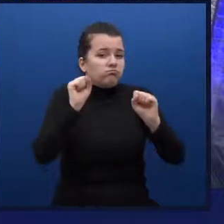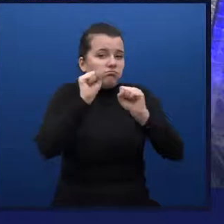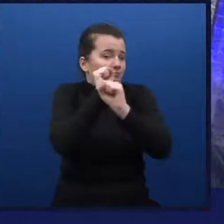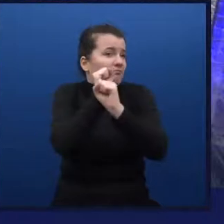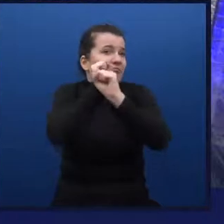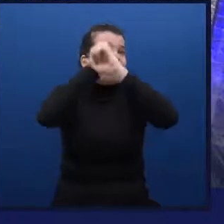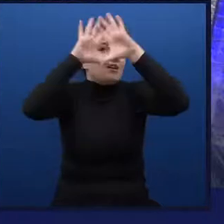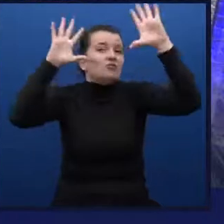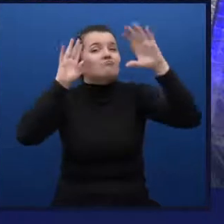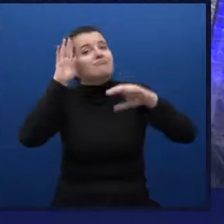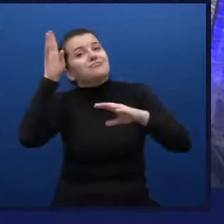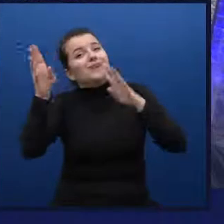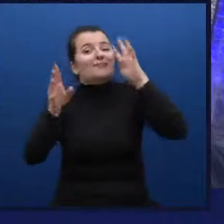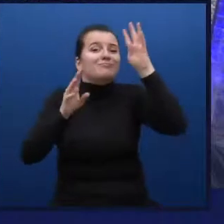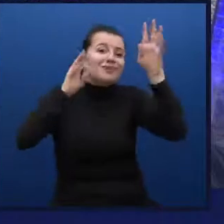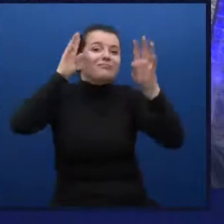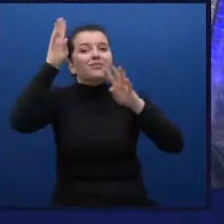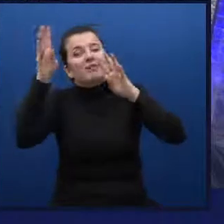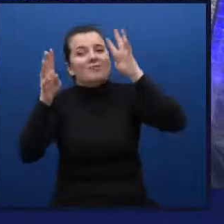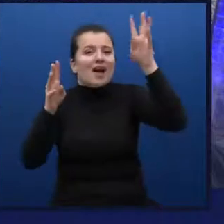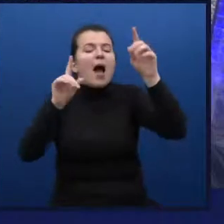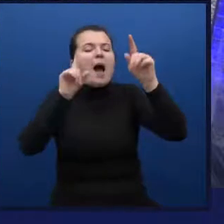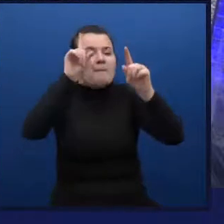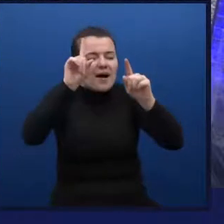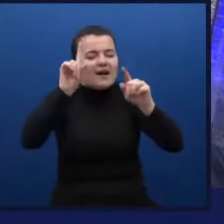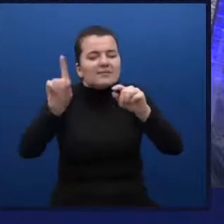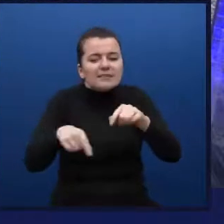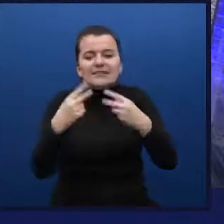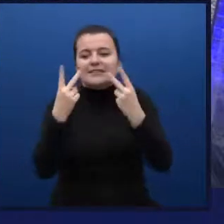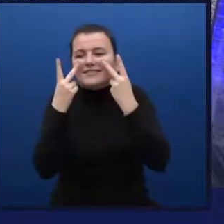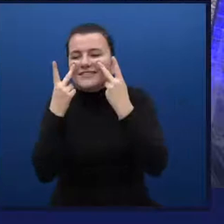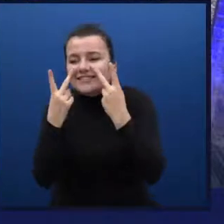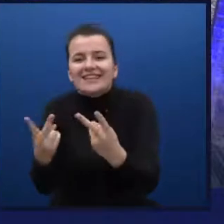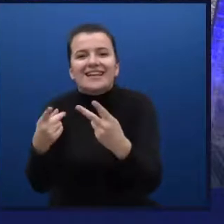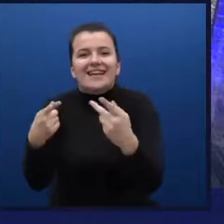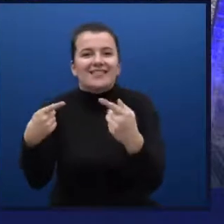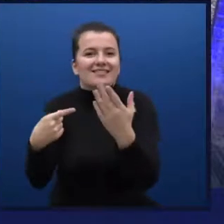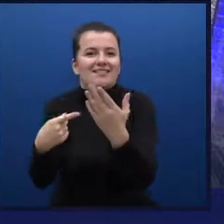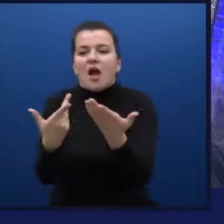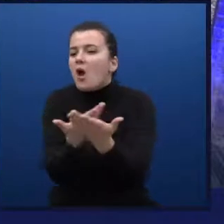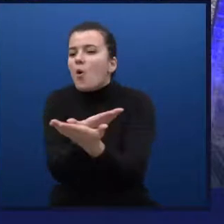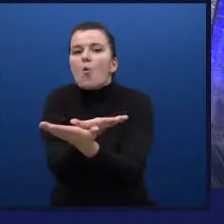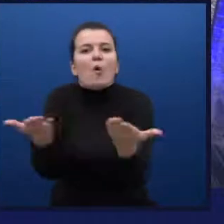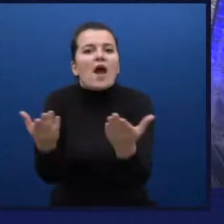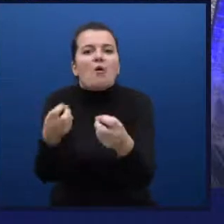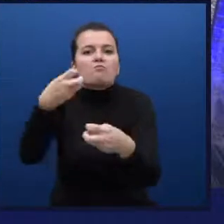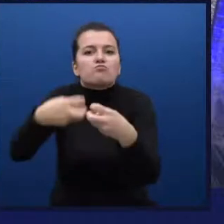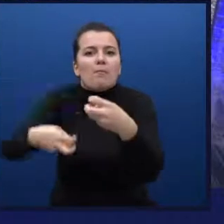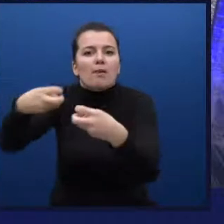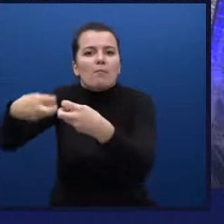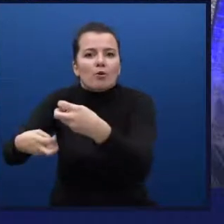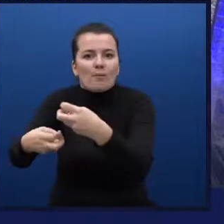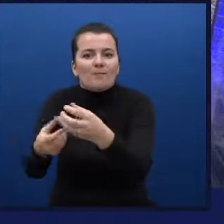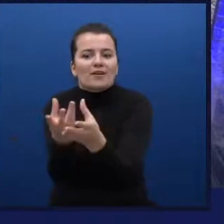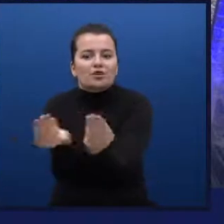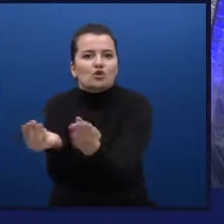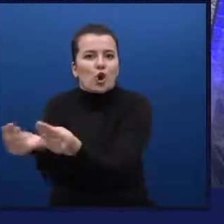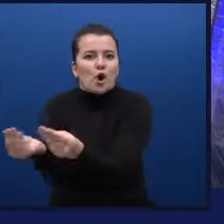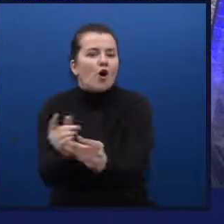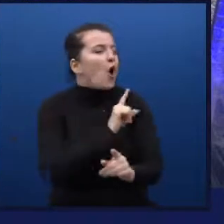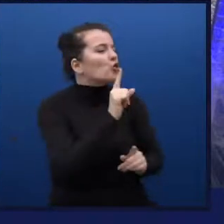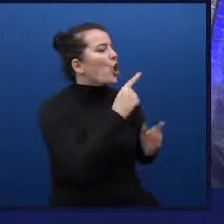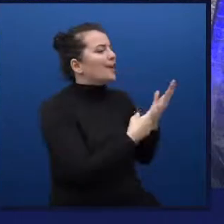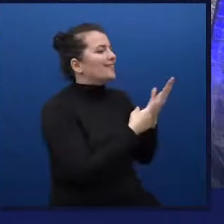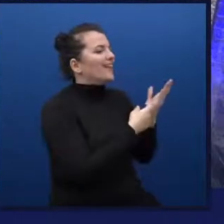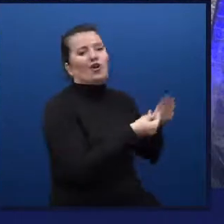so in such a way that we're addressing that problem or opportunity, not just rubbing technology on it and hope that it's going to make something really cool.